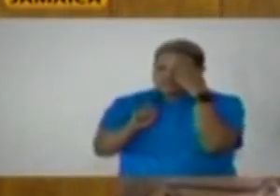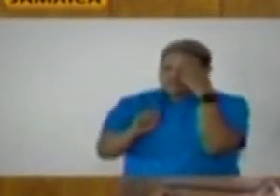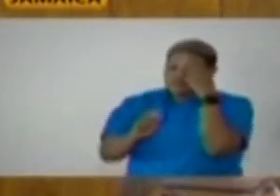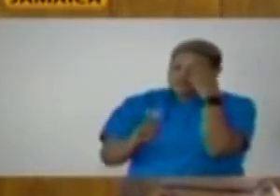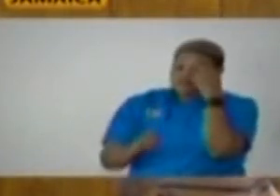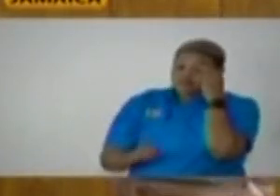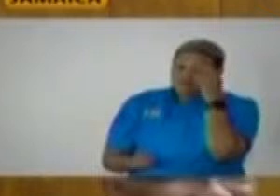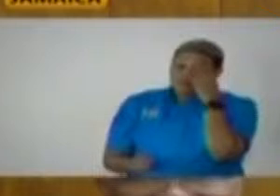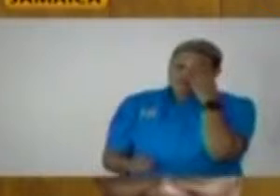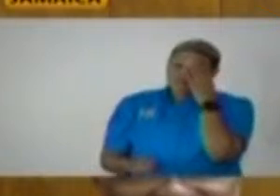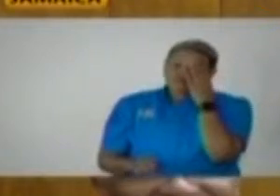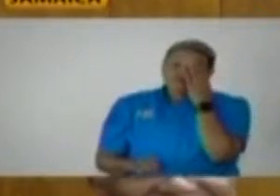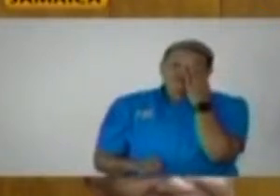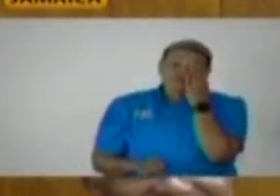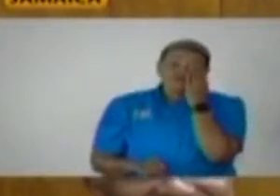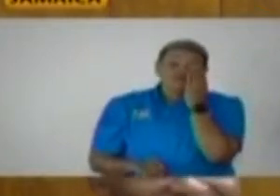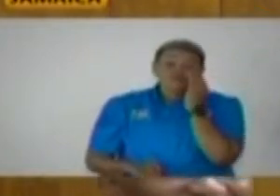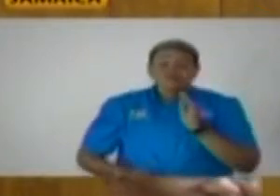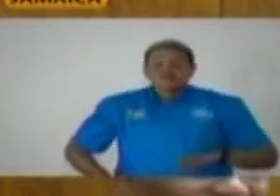yes.